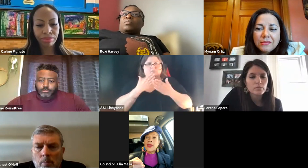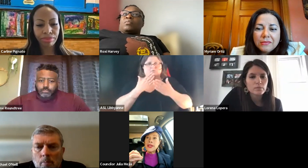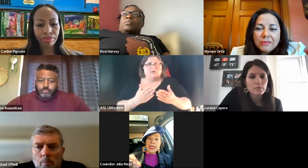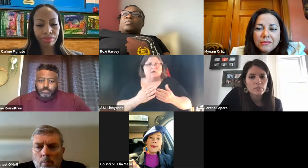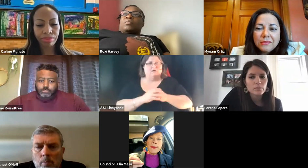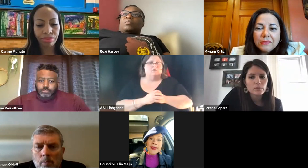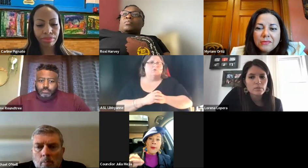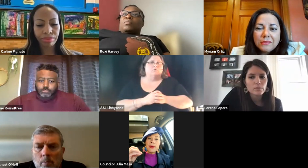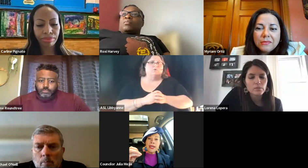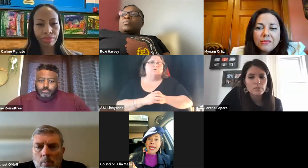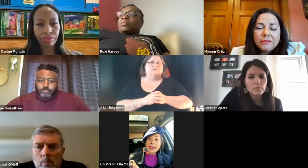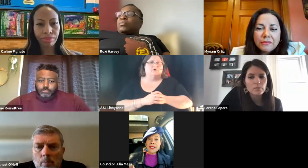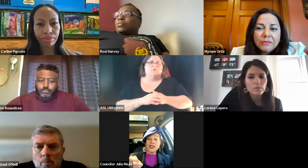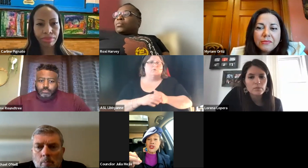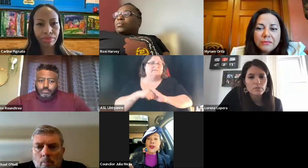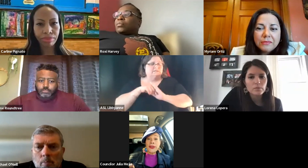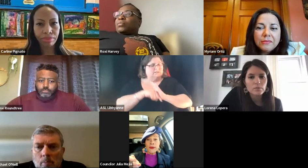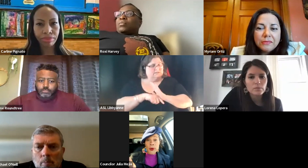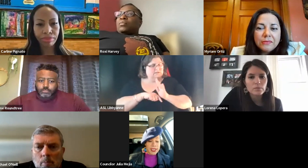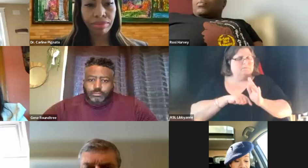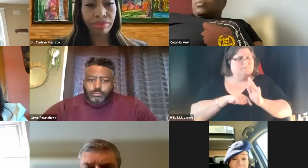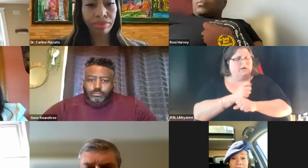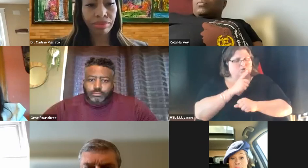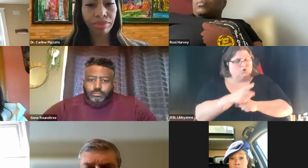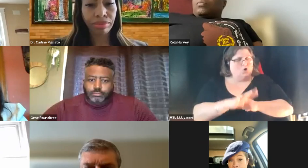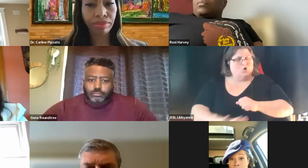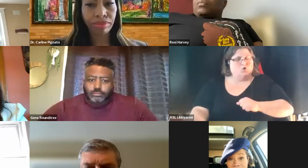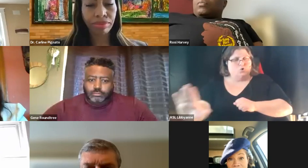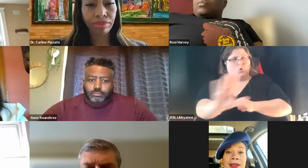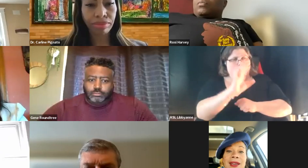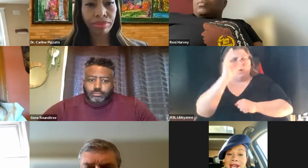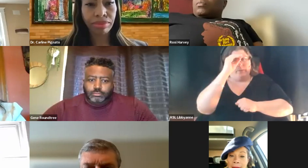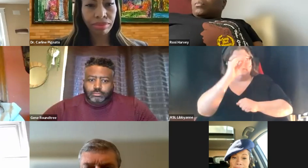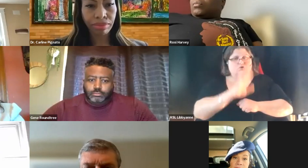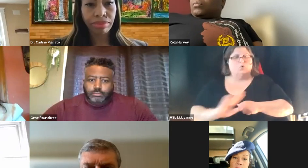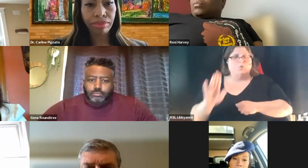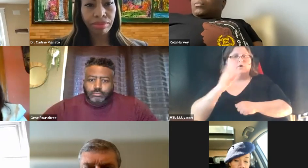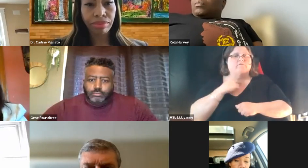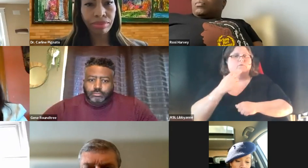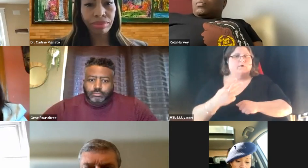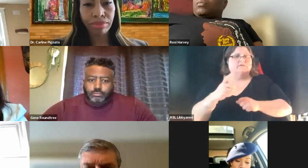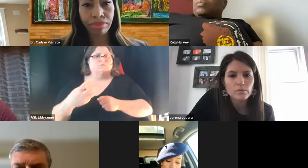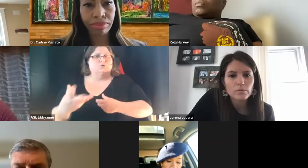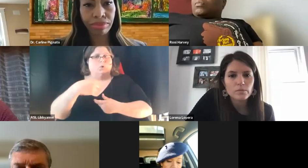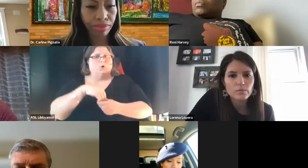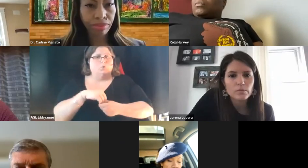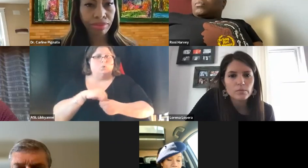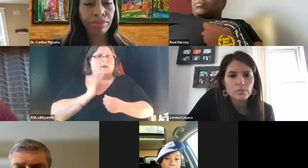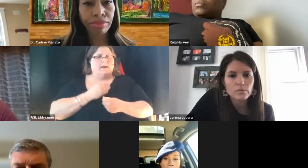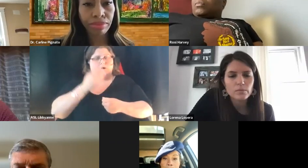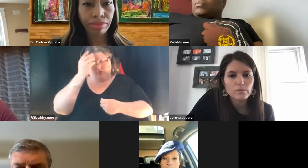just the deep commitment that we must make to ensuring that the voices that we heard today get uplifted. So thank you for your